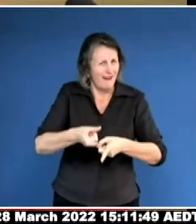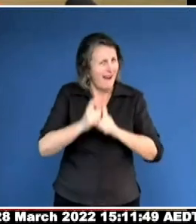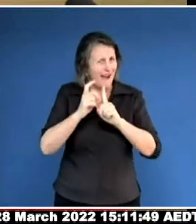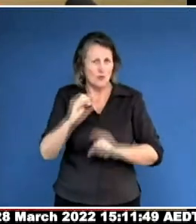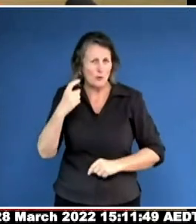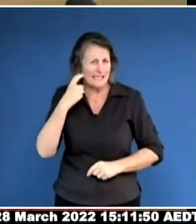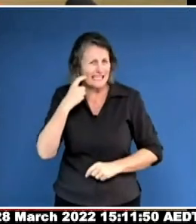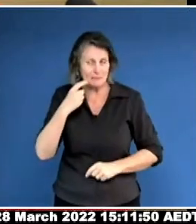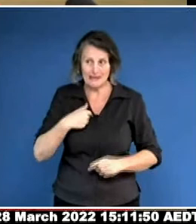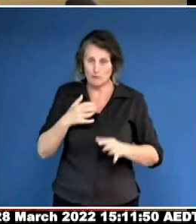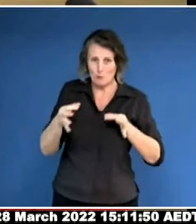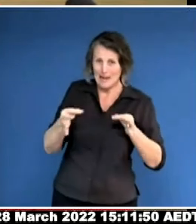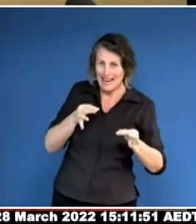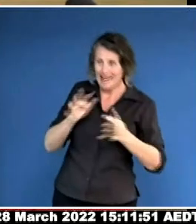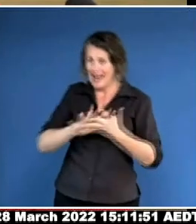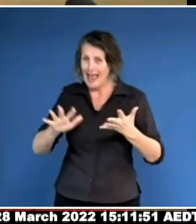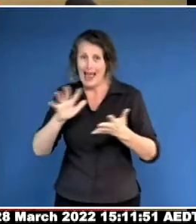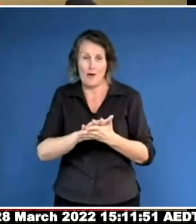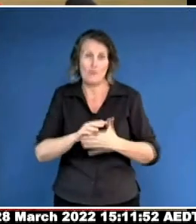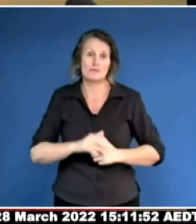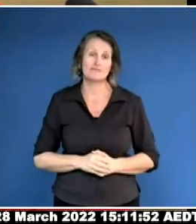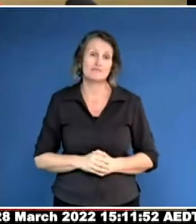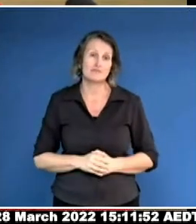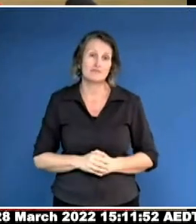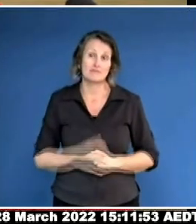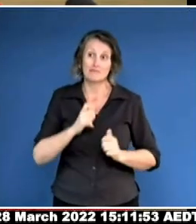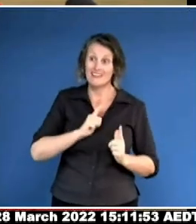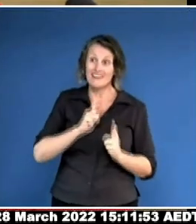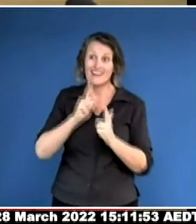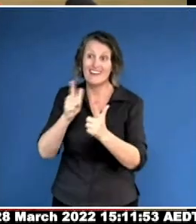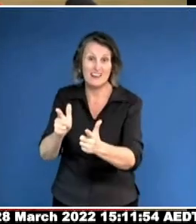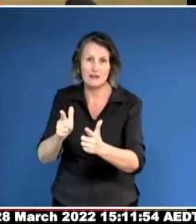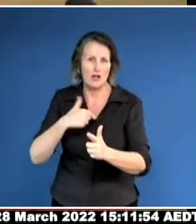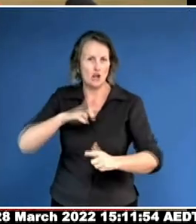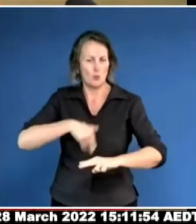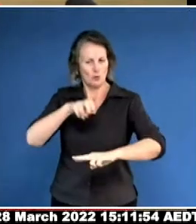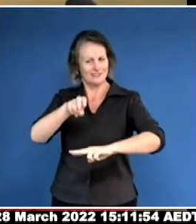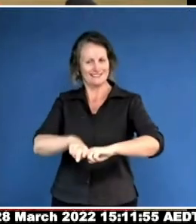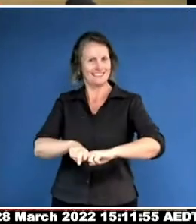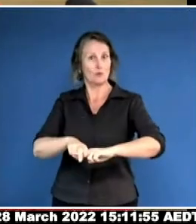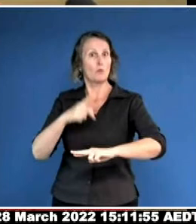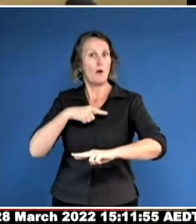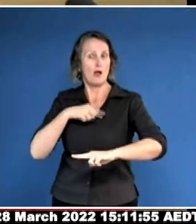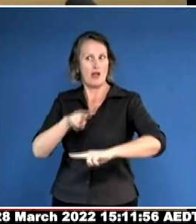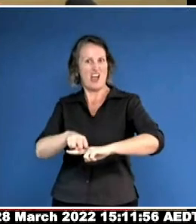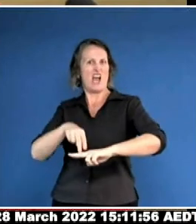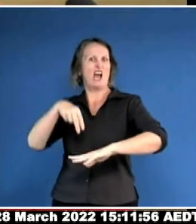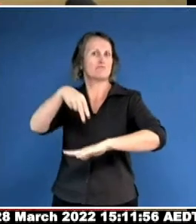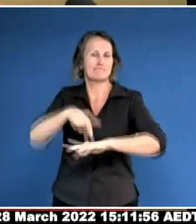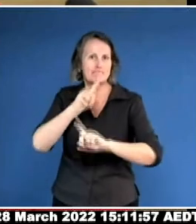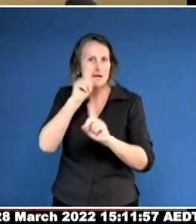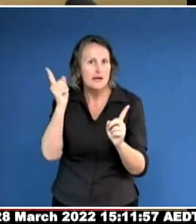Often I would prefer to stand rather than sit, and developed an ability to stand for hours on end without